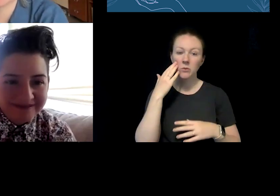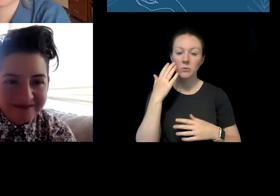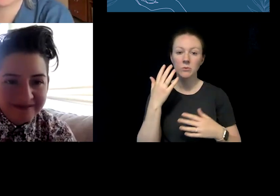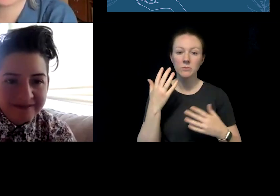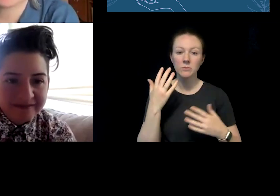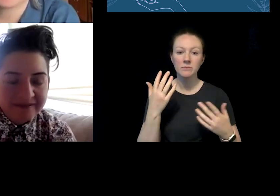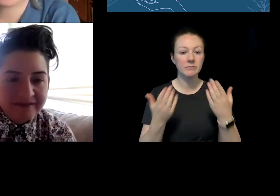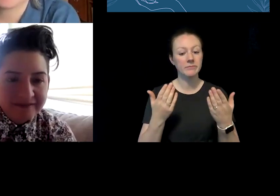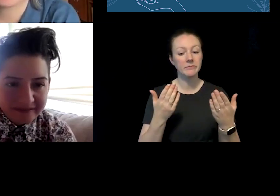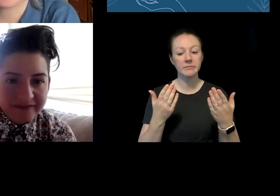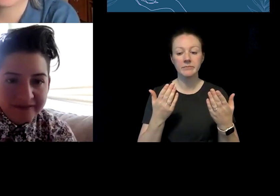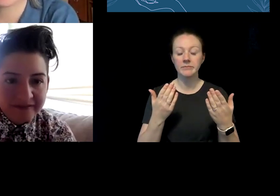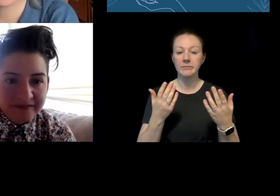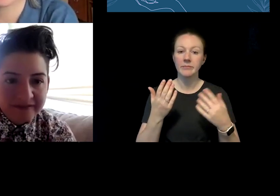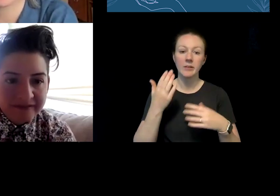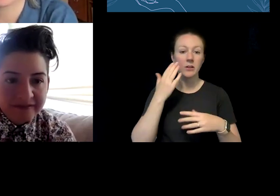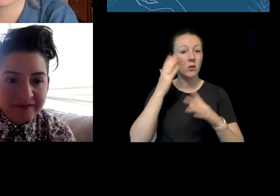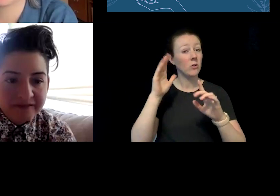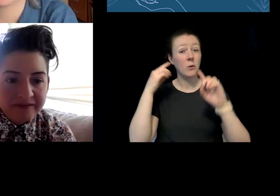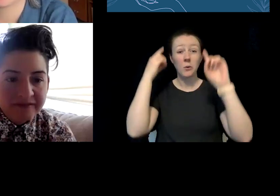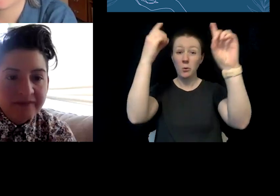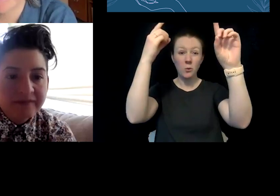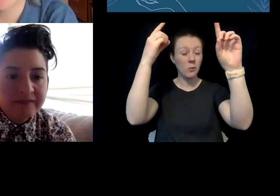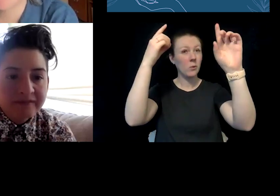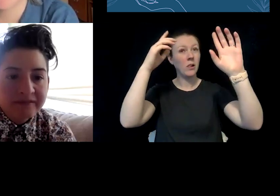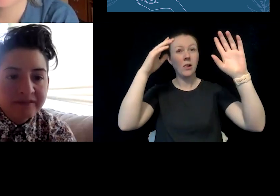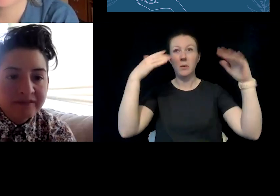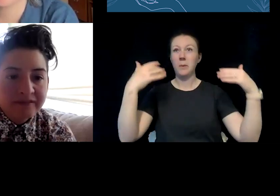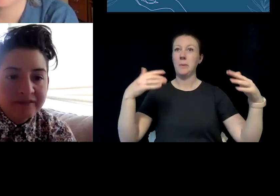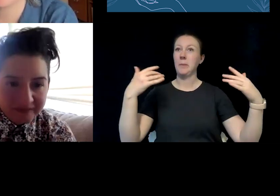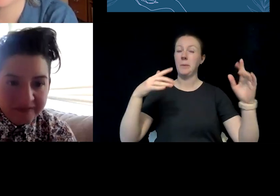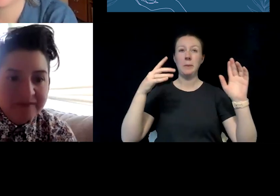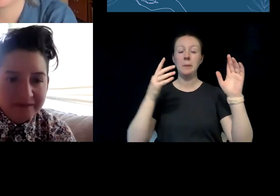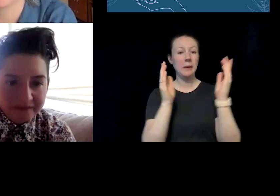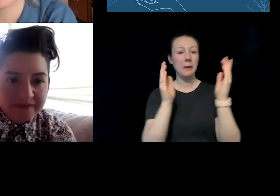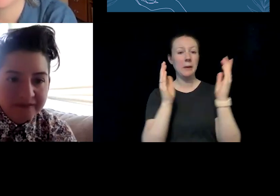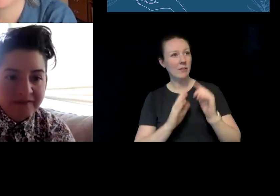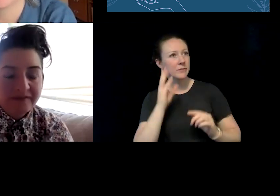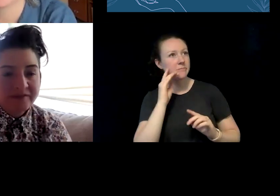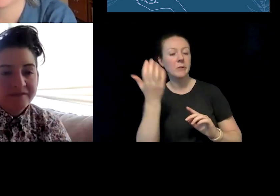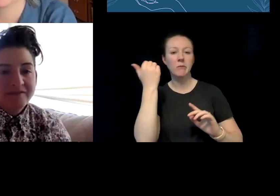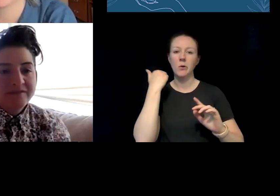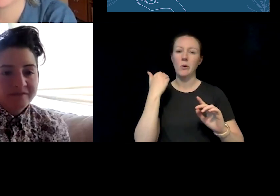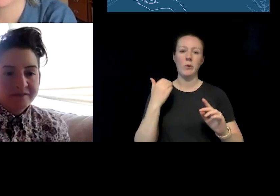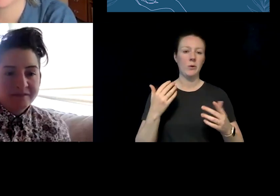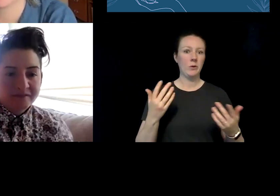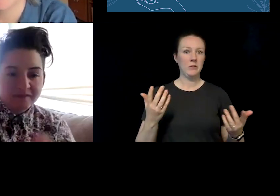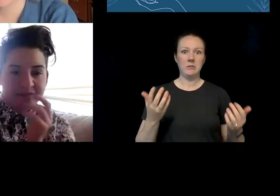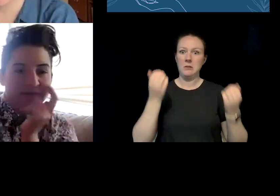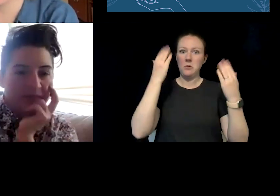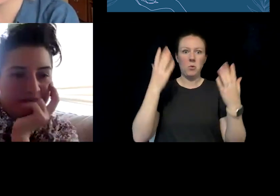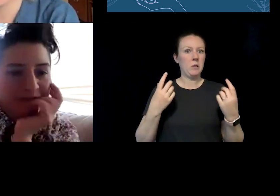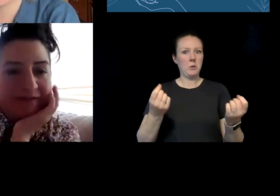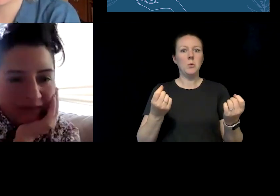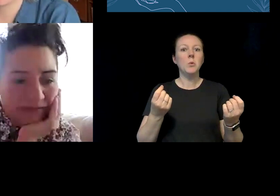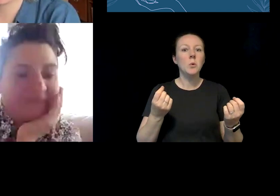artistic stars and doing something that you've never done before, it does, there is a tension there in terms of like, well, we